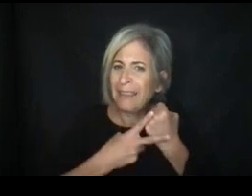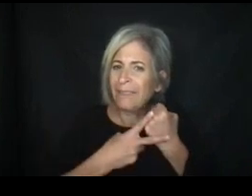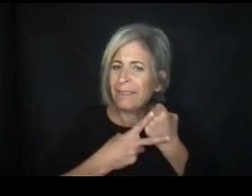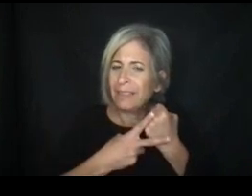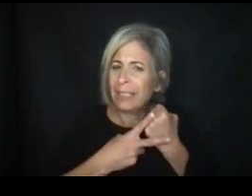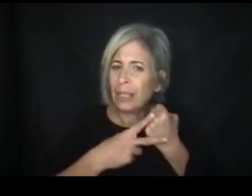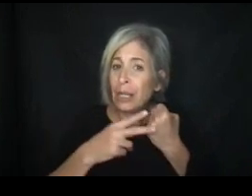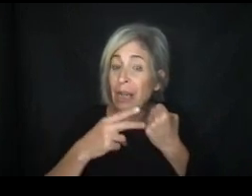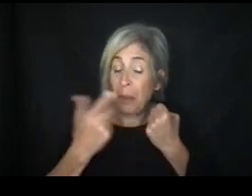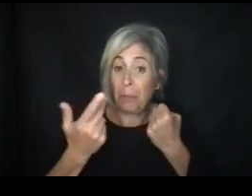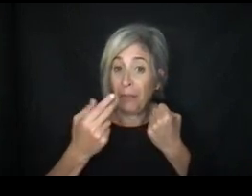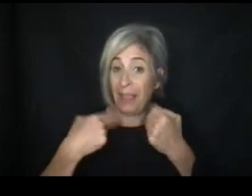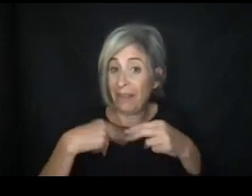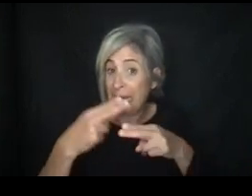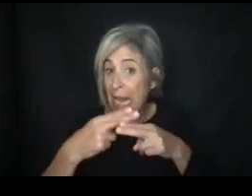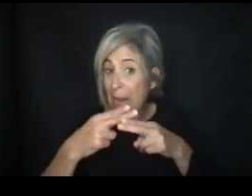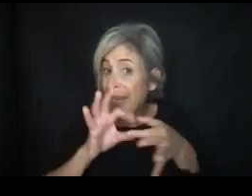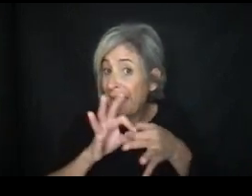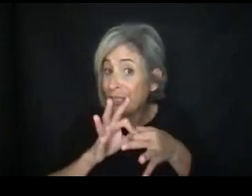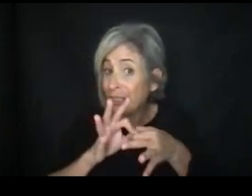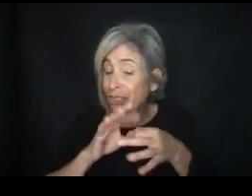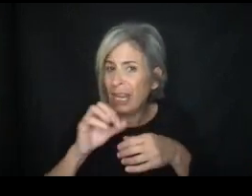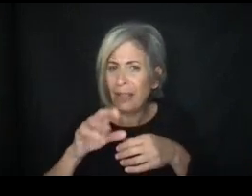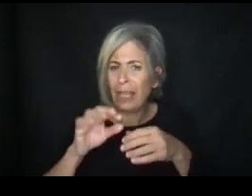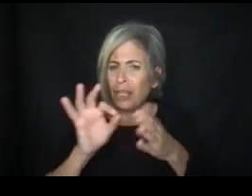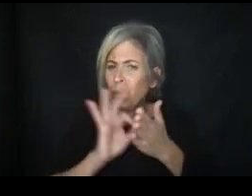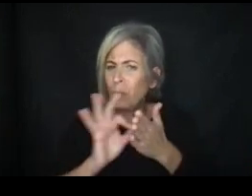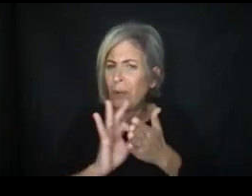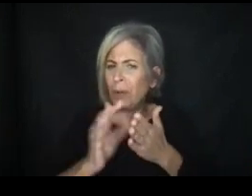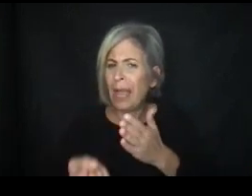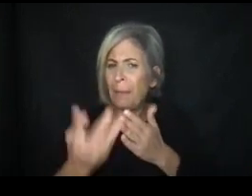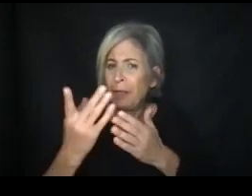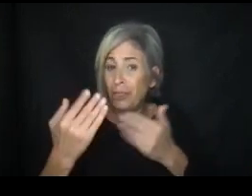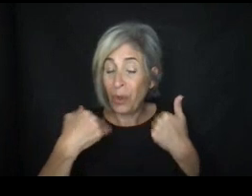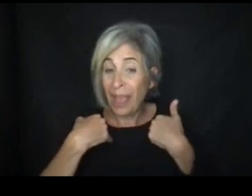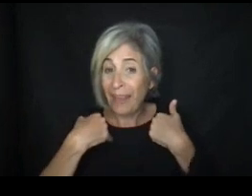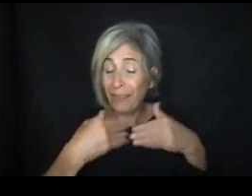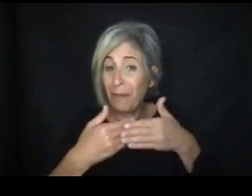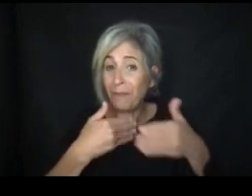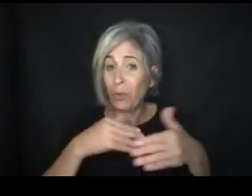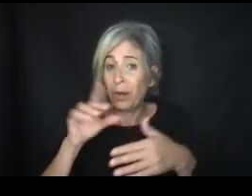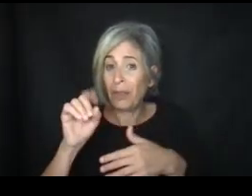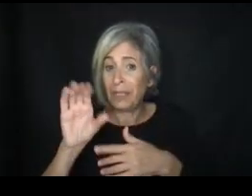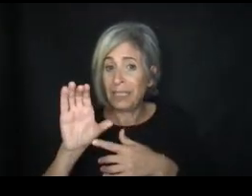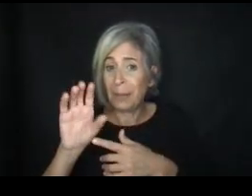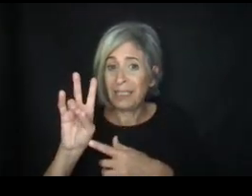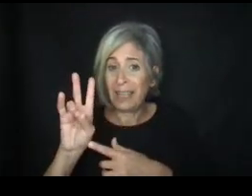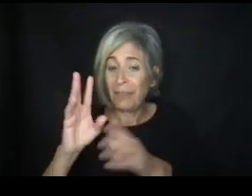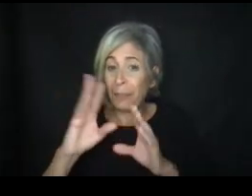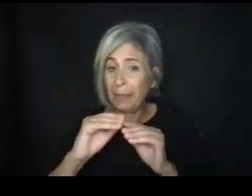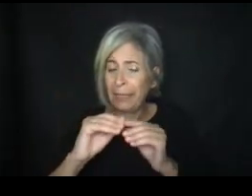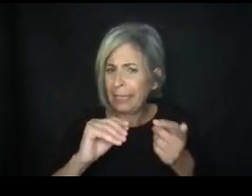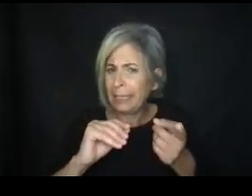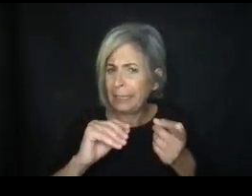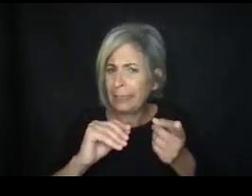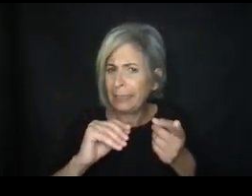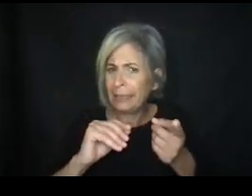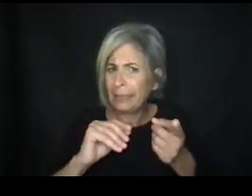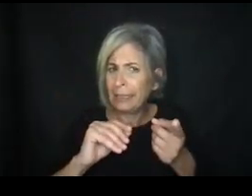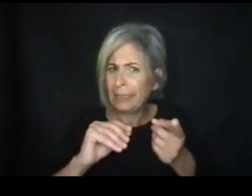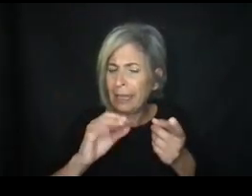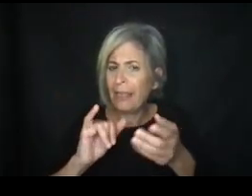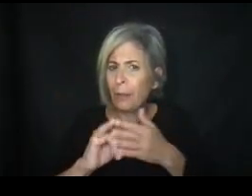they anonymous? And are you keeping account of how many you have before the December 7th meeting? That's my question. That was, I think, more than